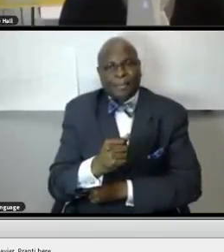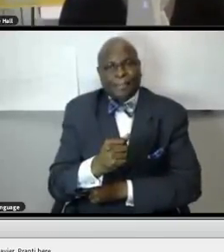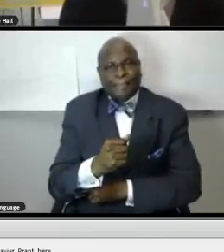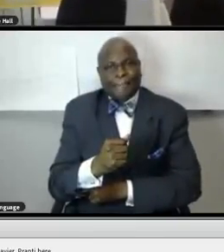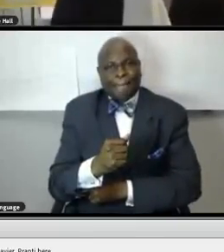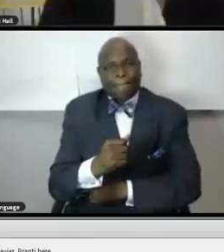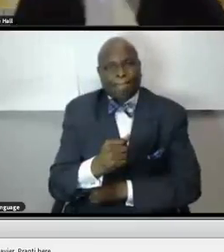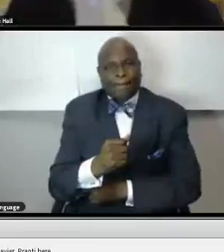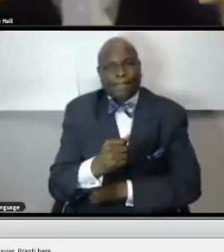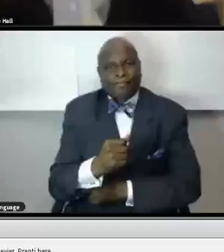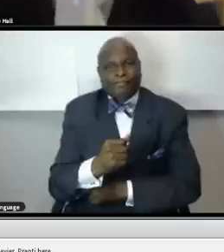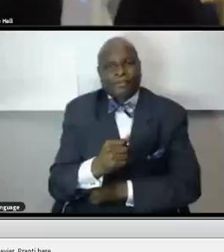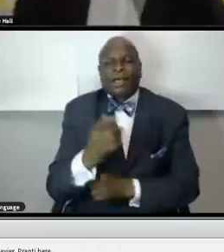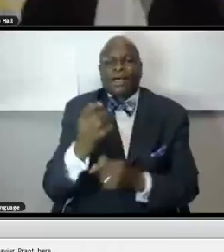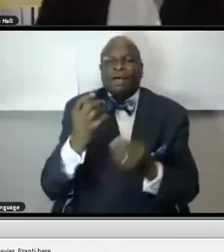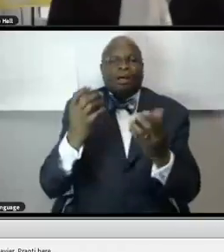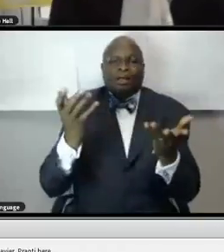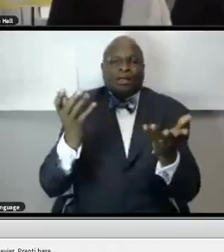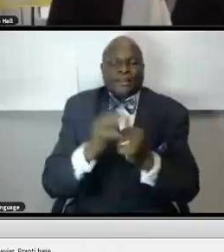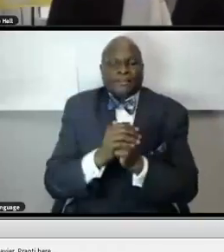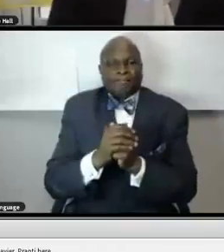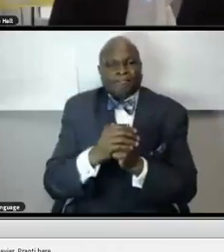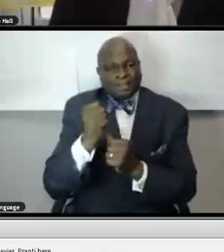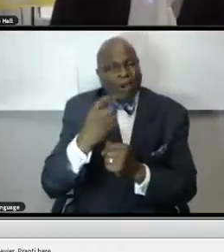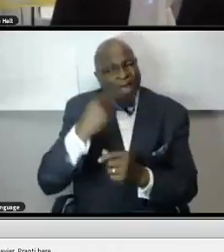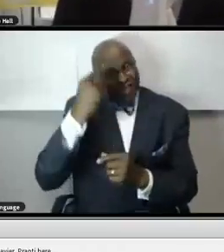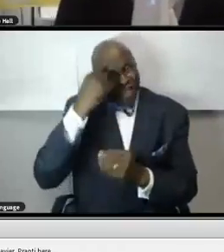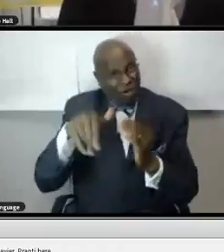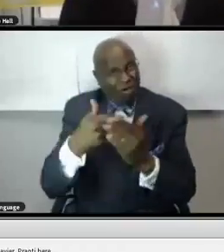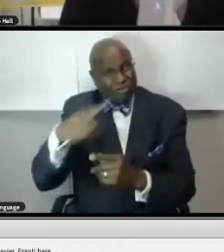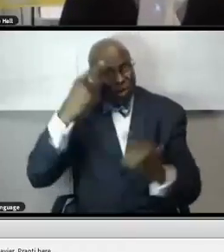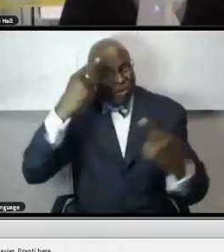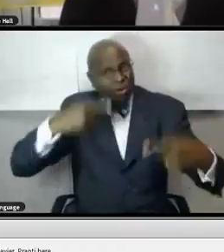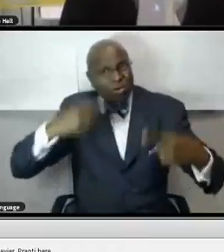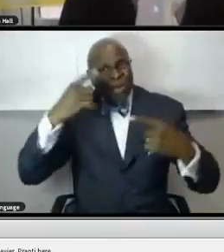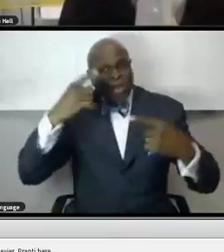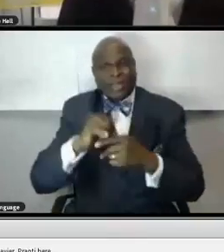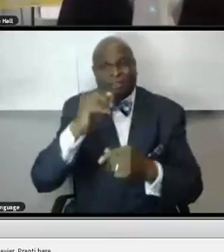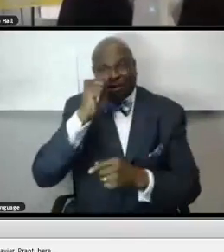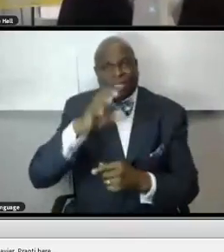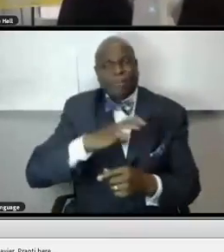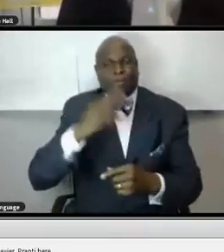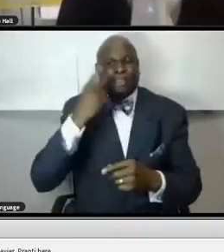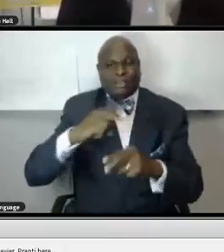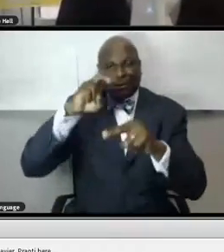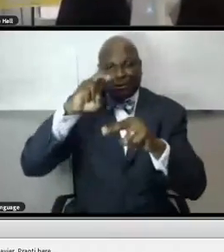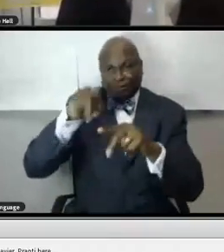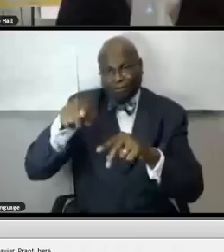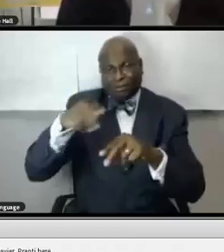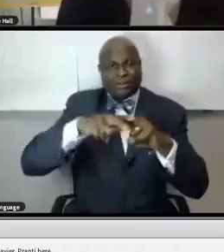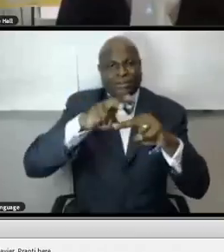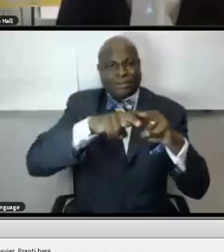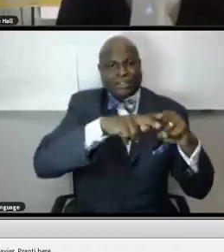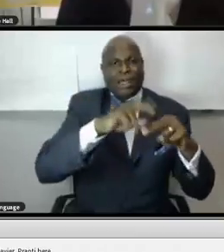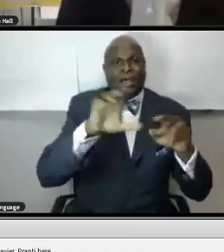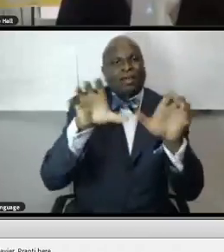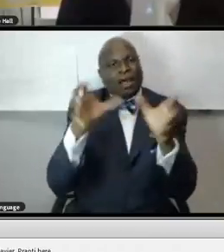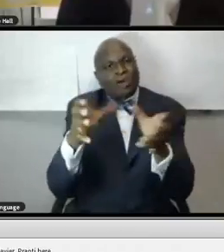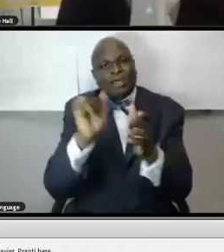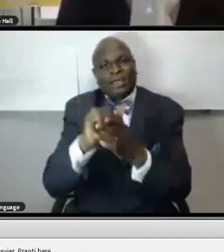please. So I think all of you would agree that the gentleman that we see here in this photograph could be categorized